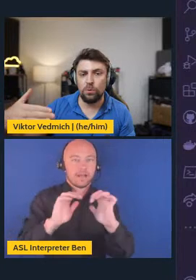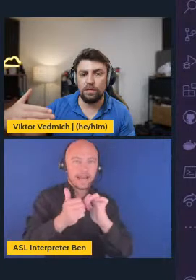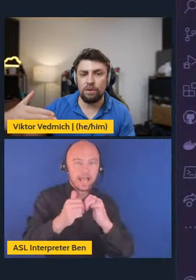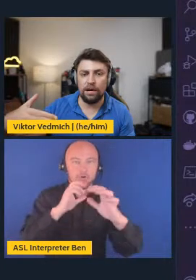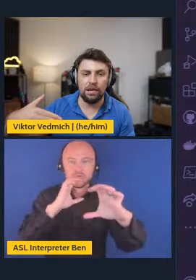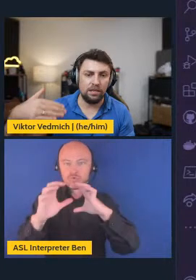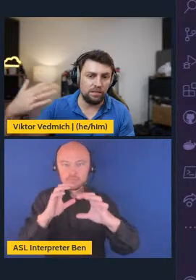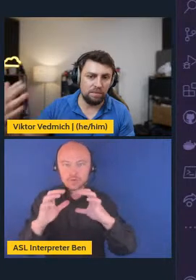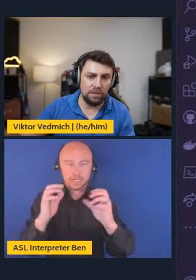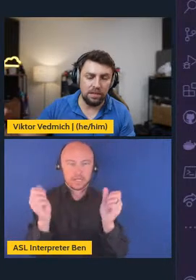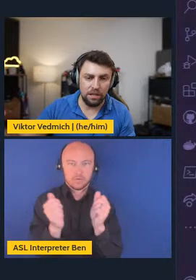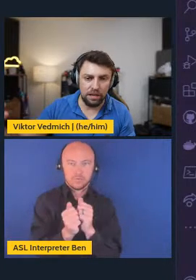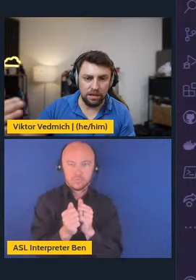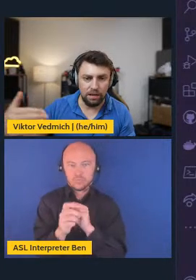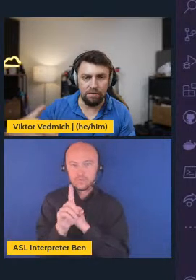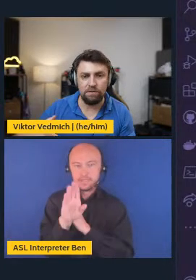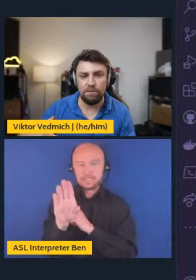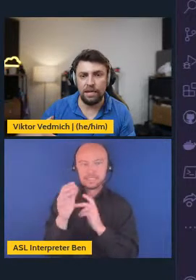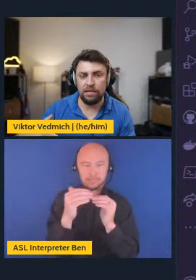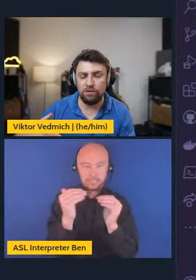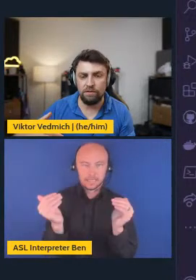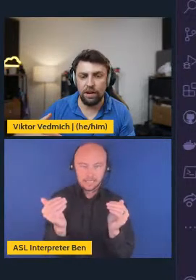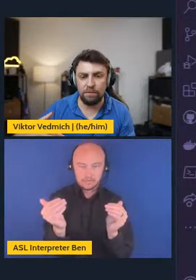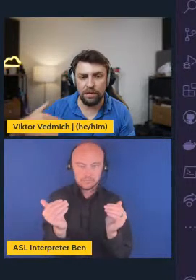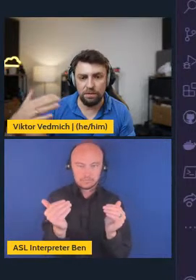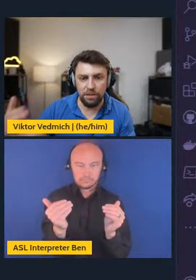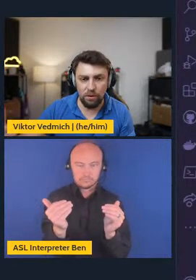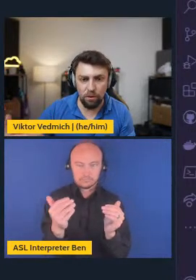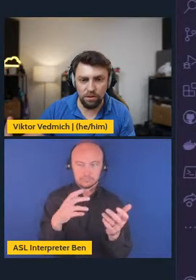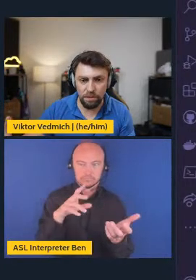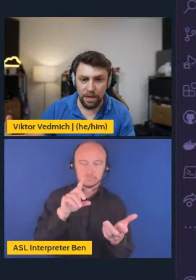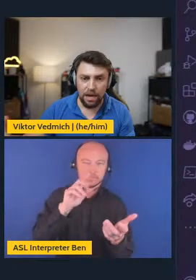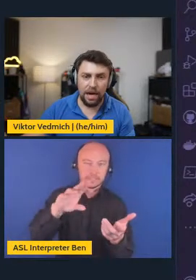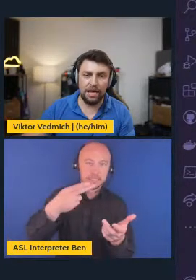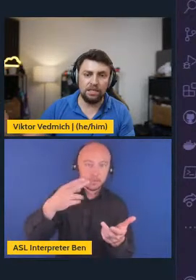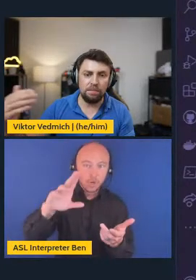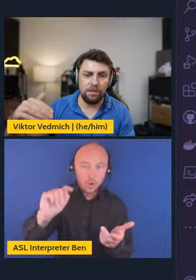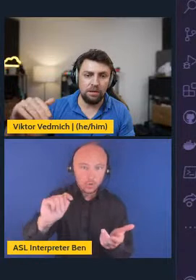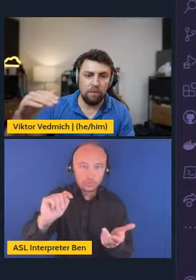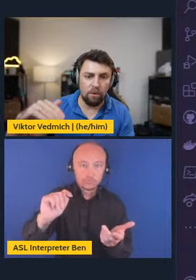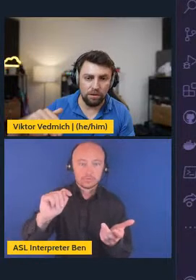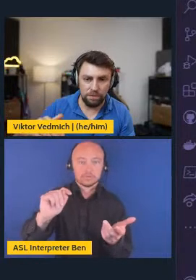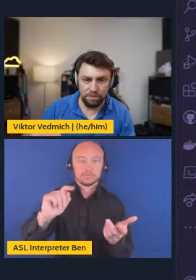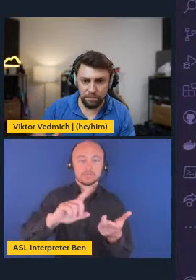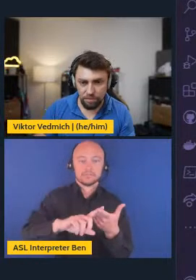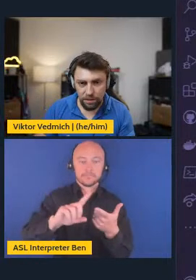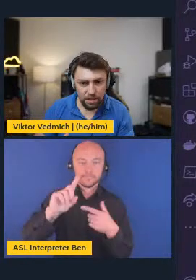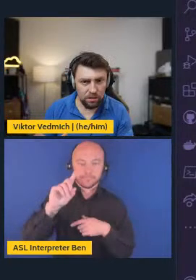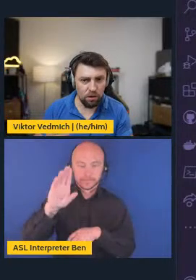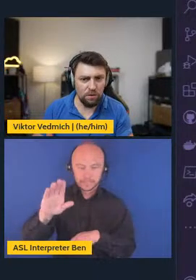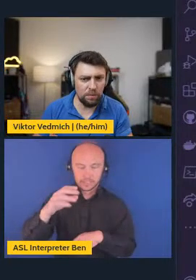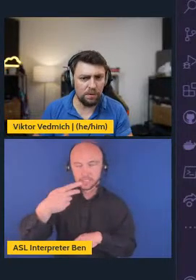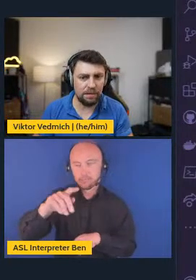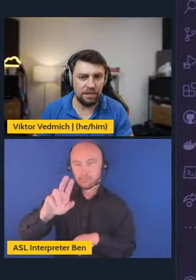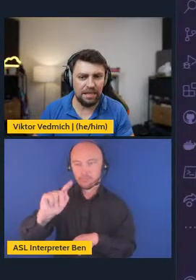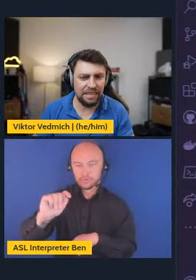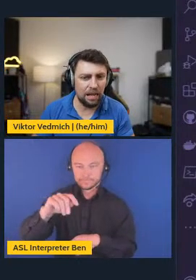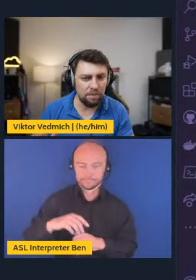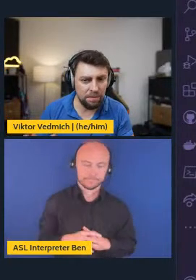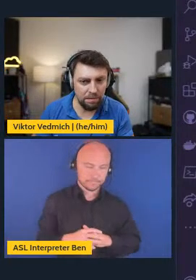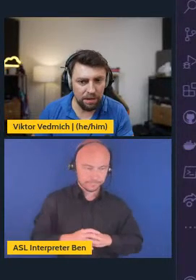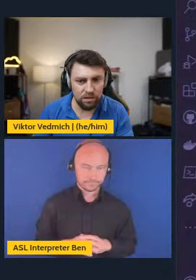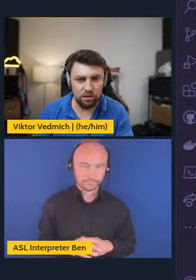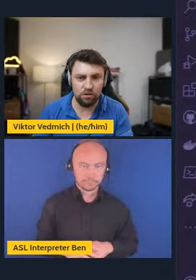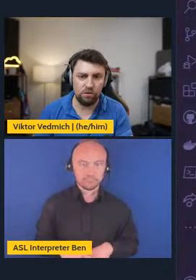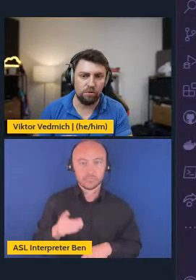communicate with my DB layer. Like I need to define my DB host and DB port. Code Whisperer helped